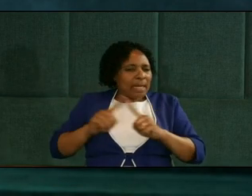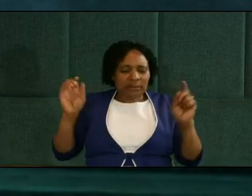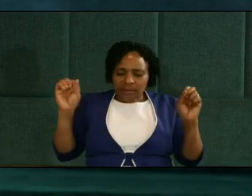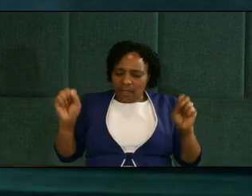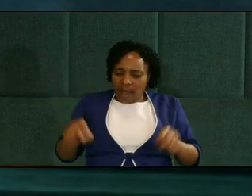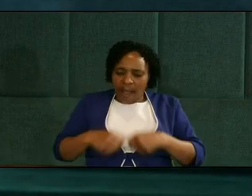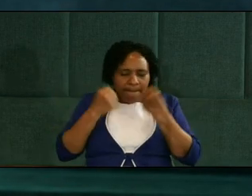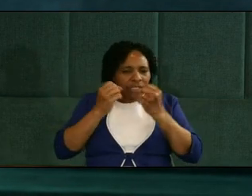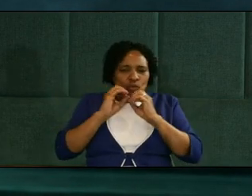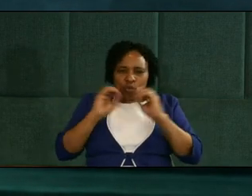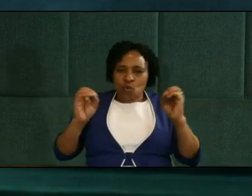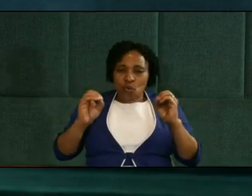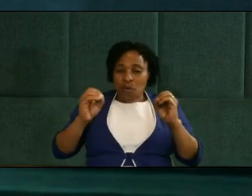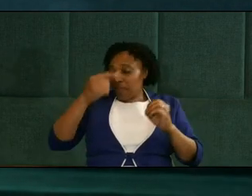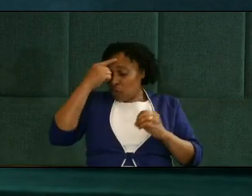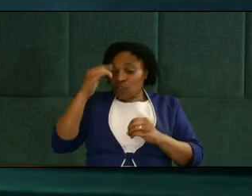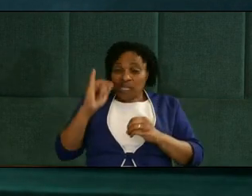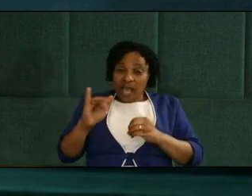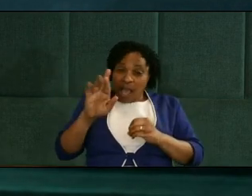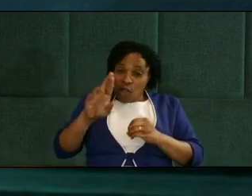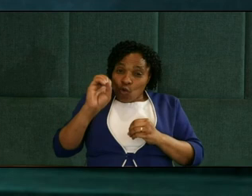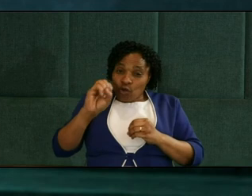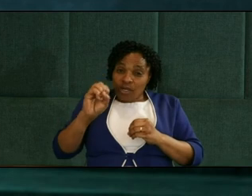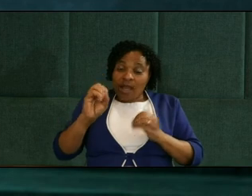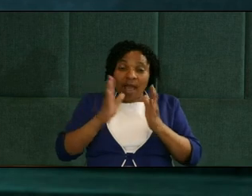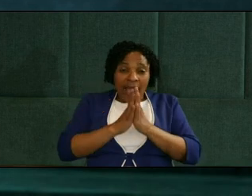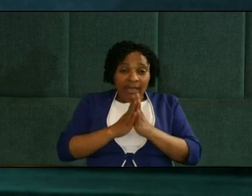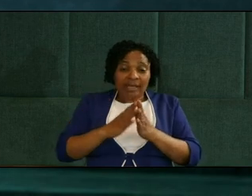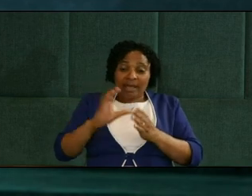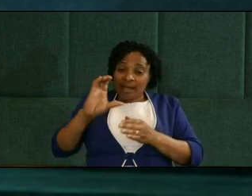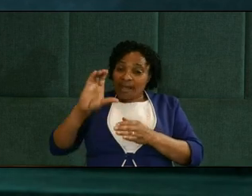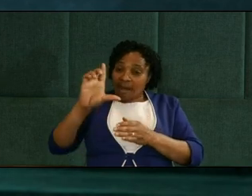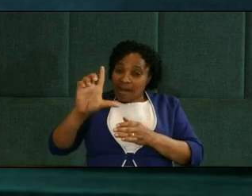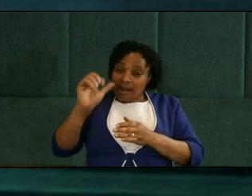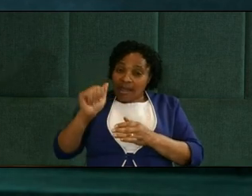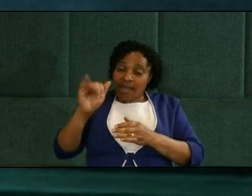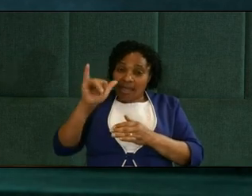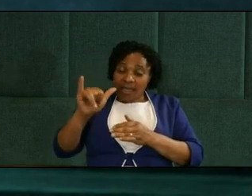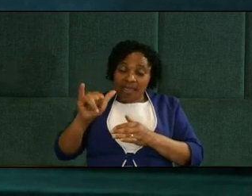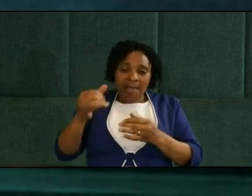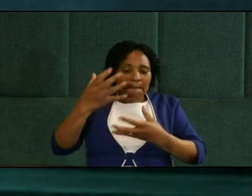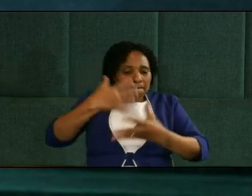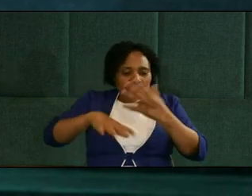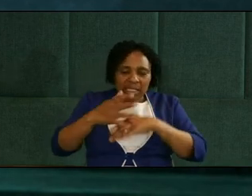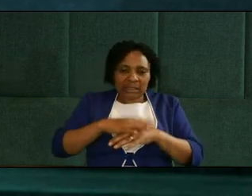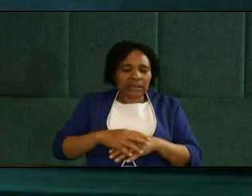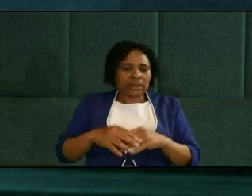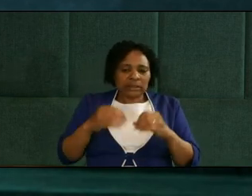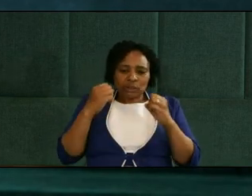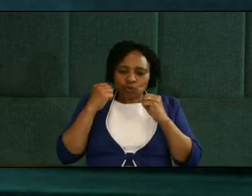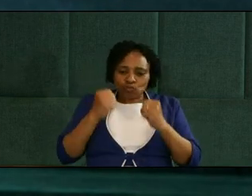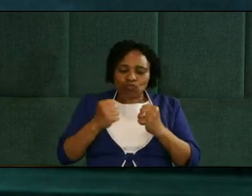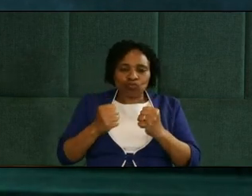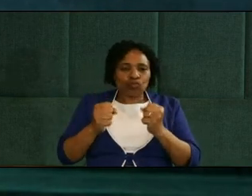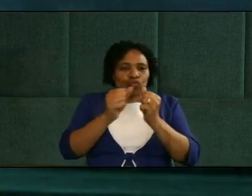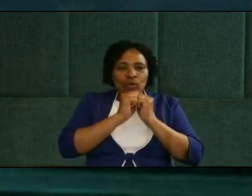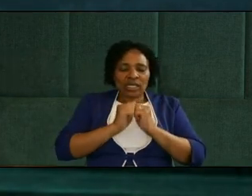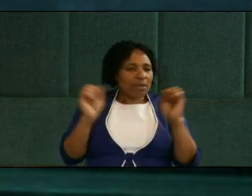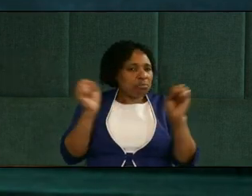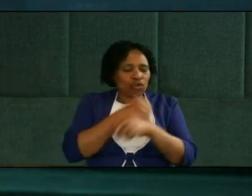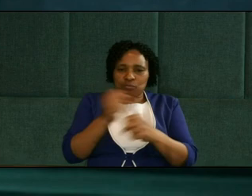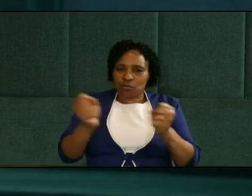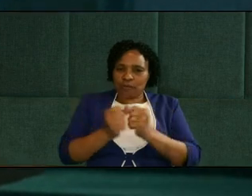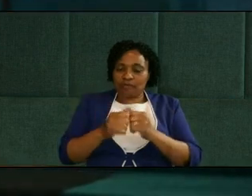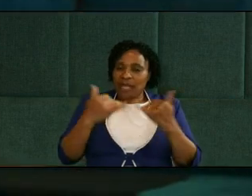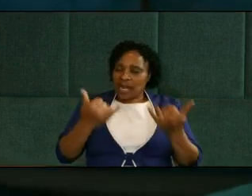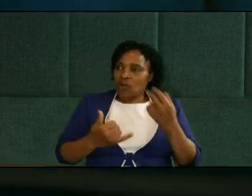and clay do not mix. Well, as you saw iron mixed with ceramic clay, they will mingle with the seed of men. Here's